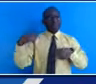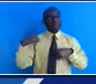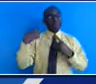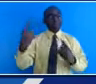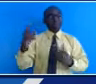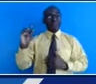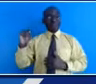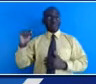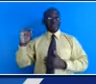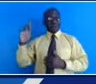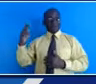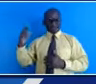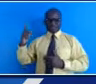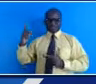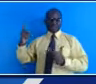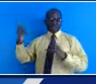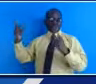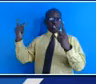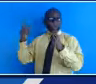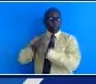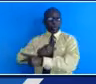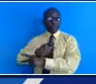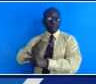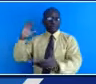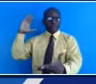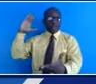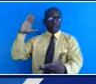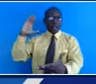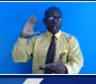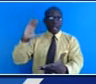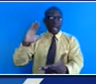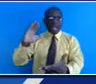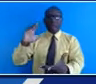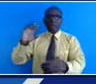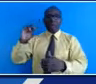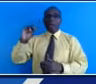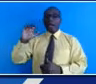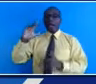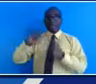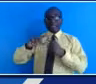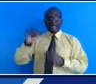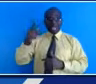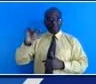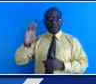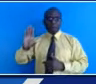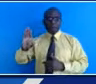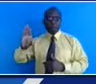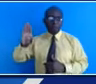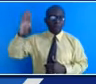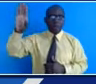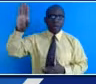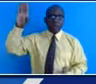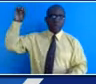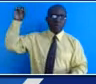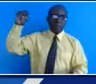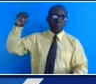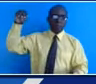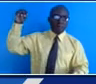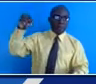a significant number of active cases. 2 months ago today, this now being June 9th, 2 months ago today, April 9th, we